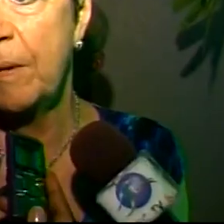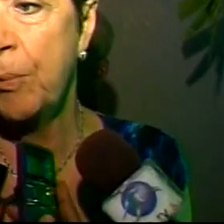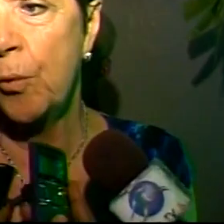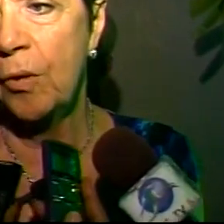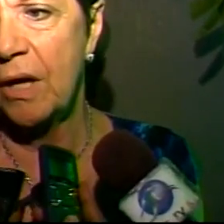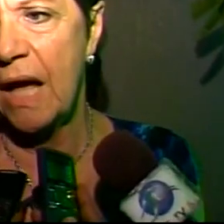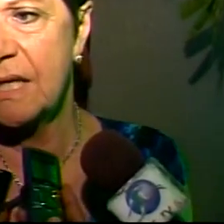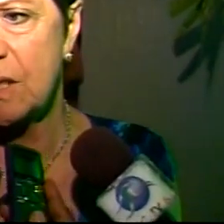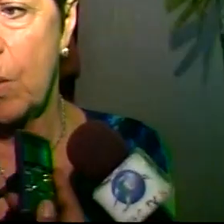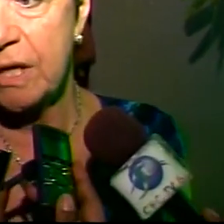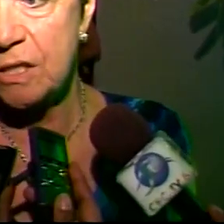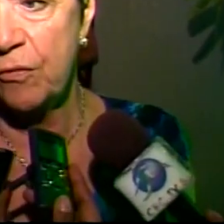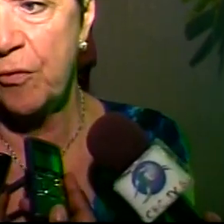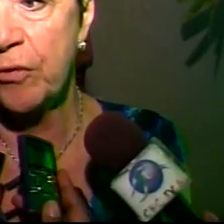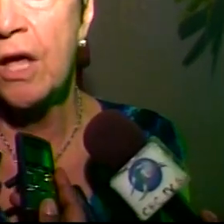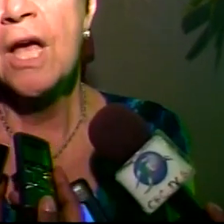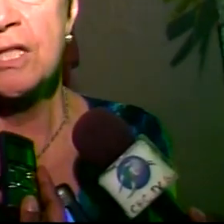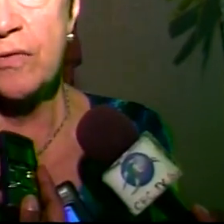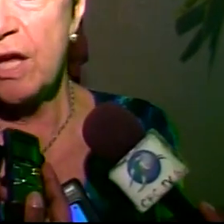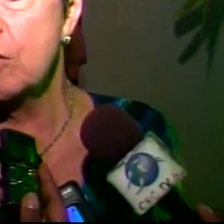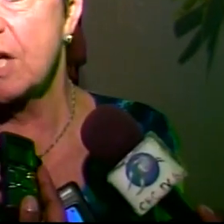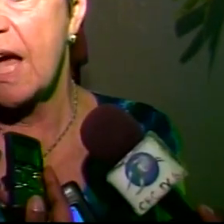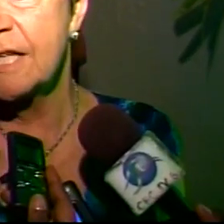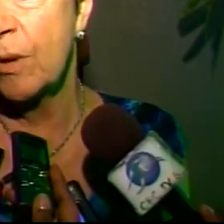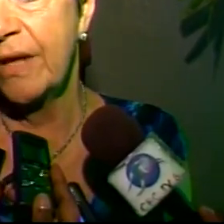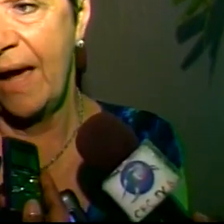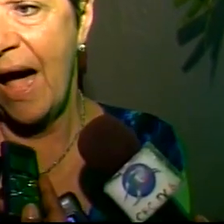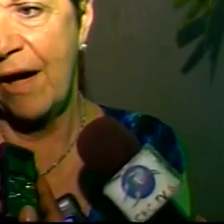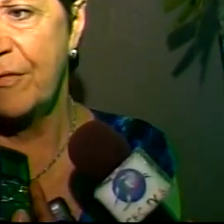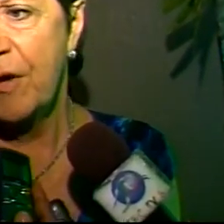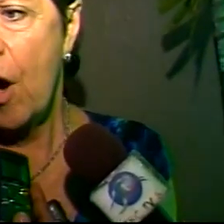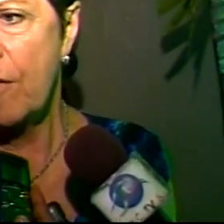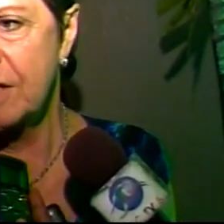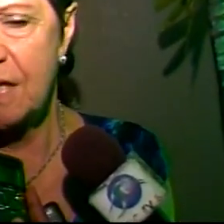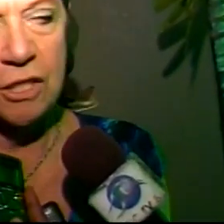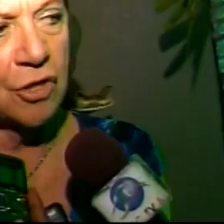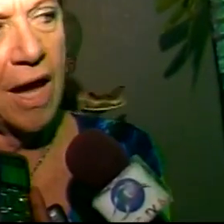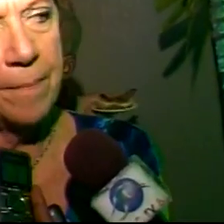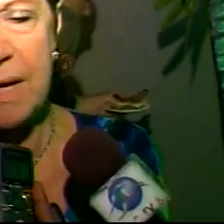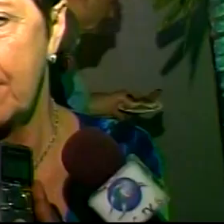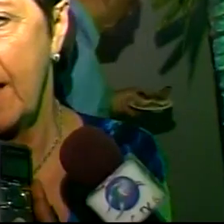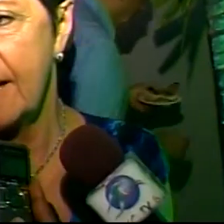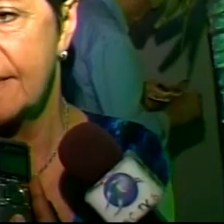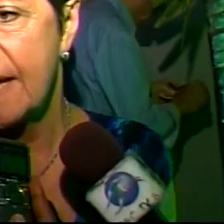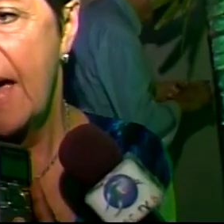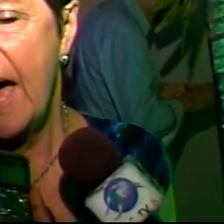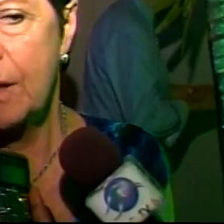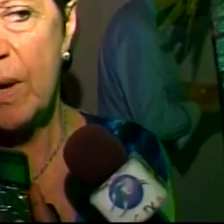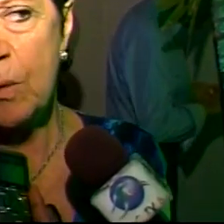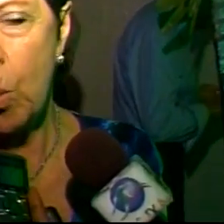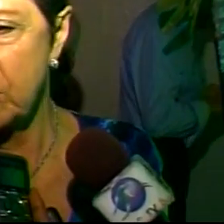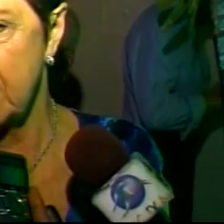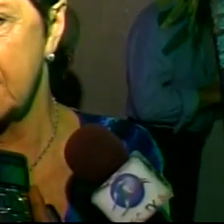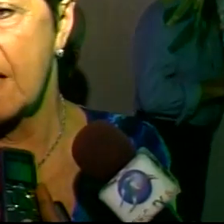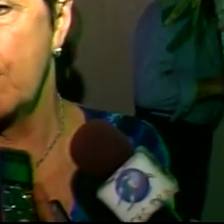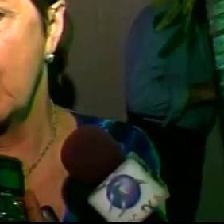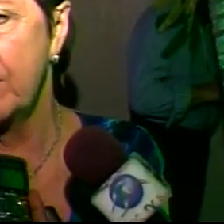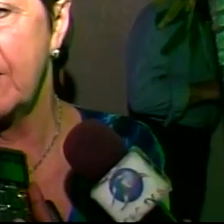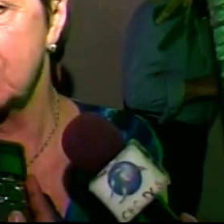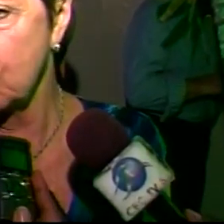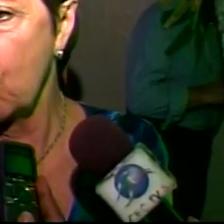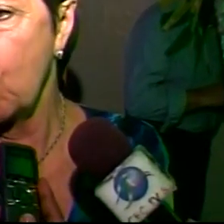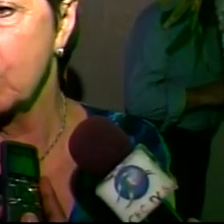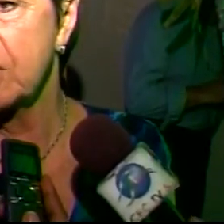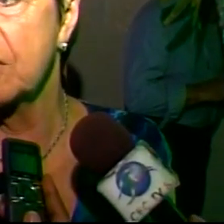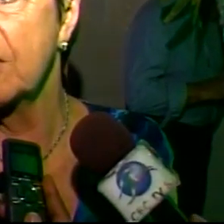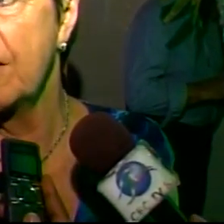the swimming pool and so on and so forth. So they utilize what they have, obviously, to try and minimize. And when the water does come on, then